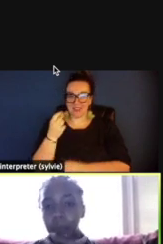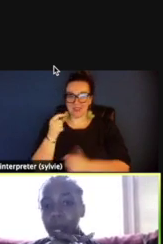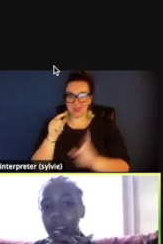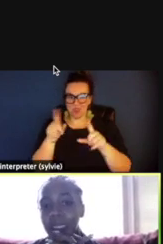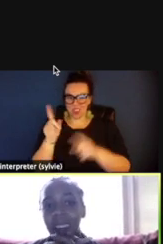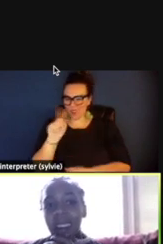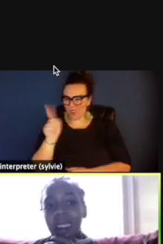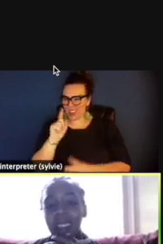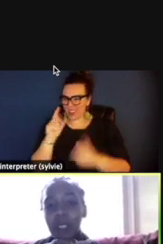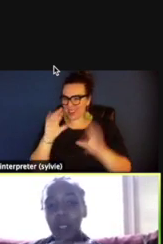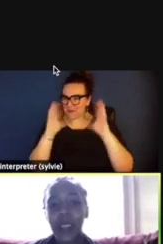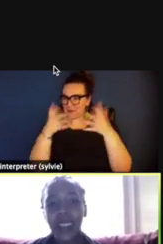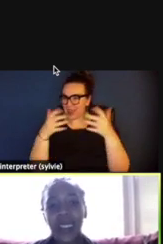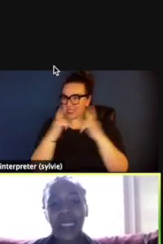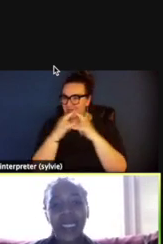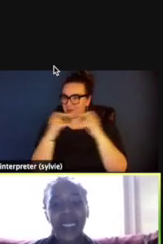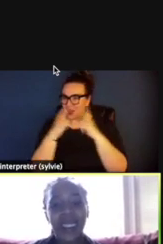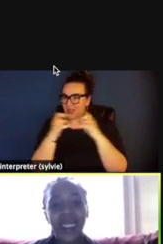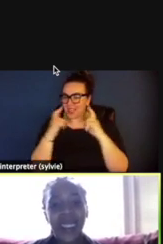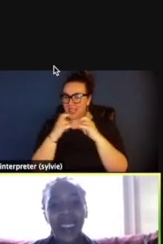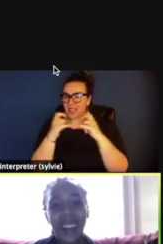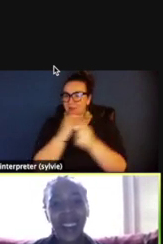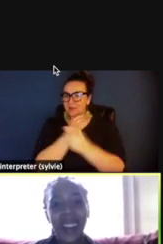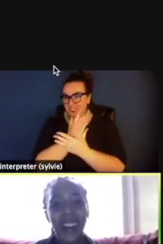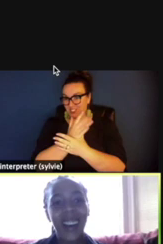camp in Germany.